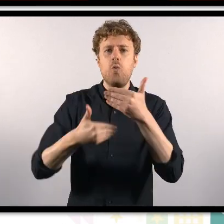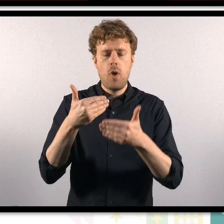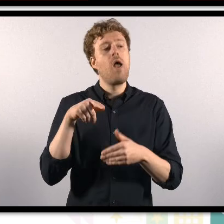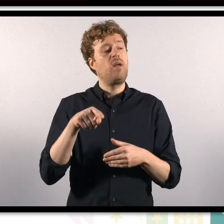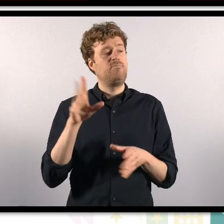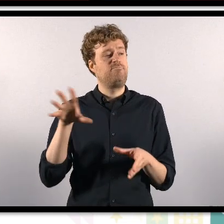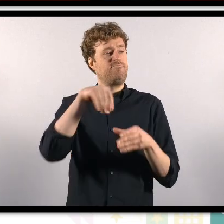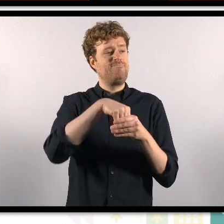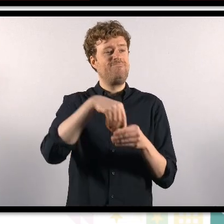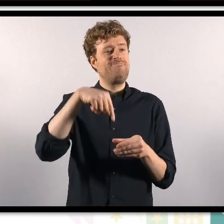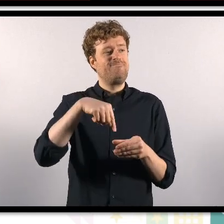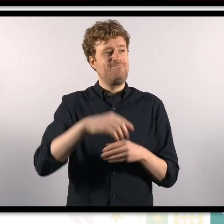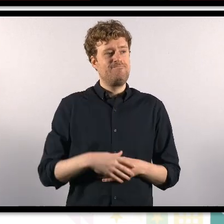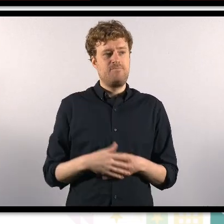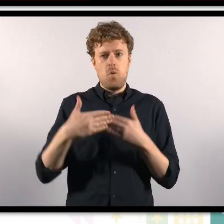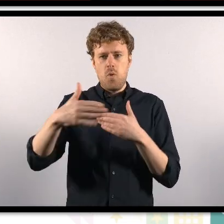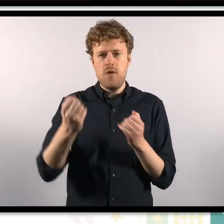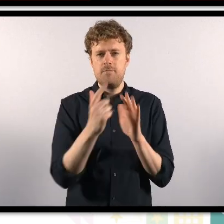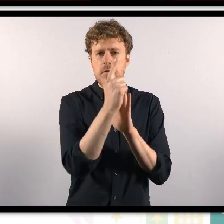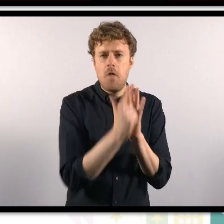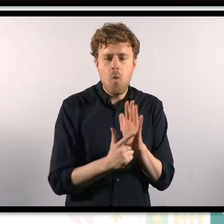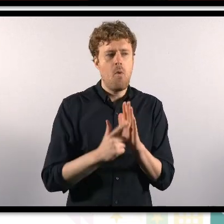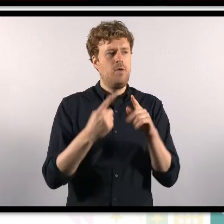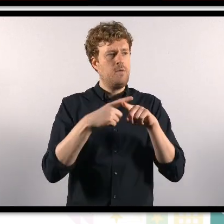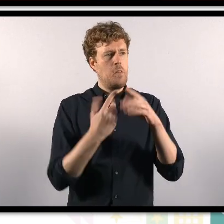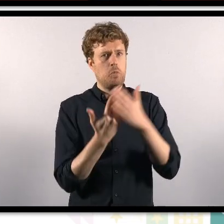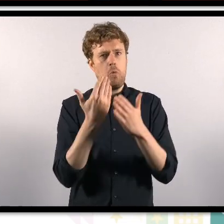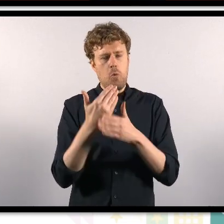done, because it's definitely sorely needed out there. So